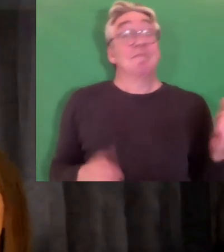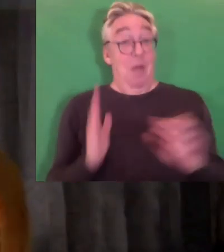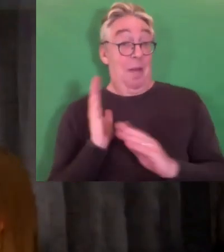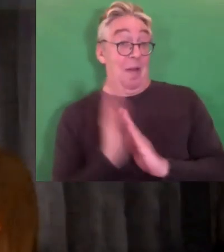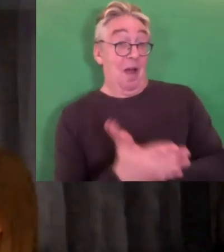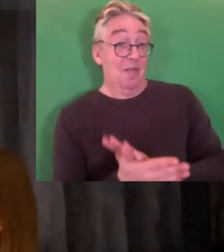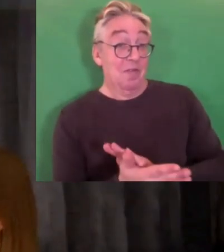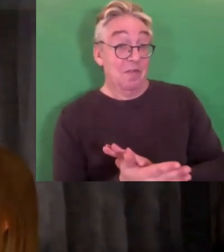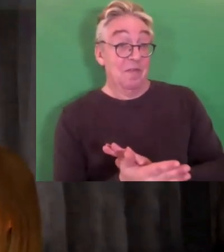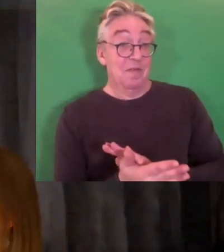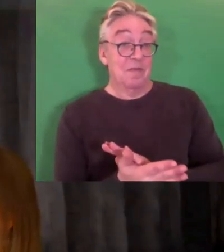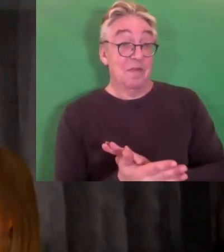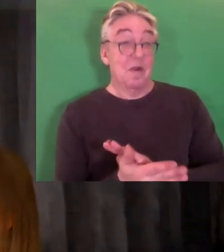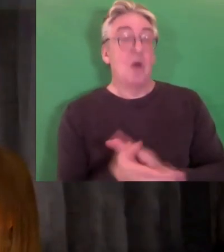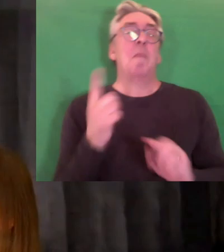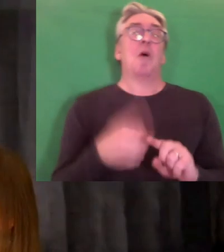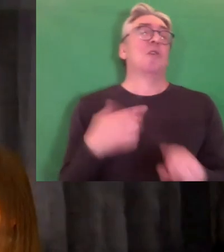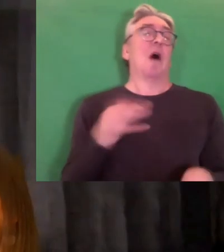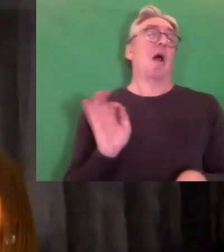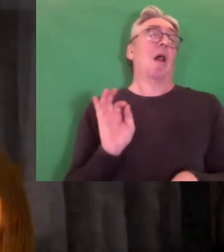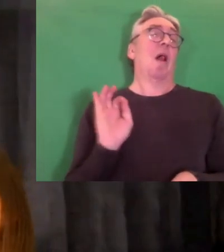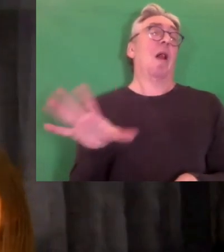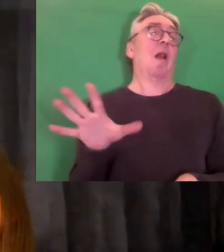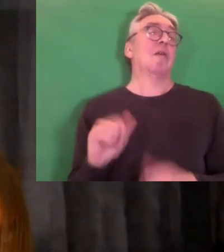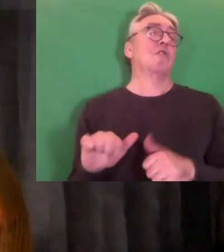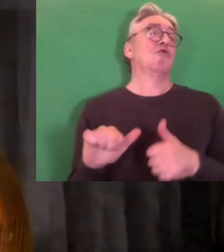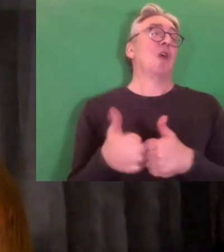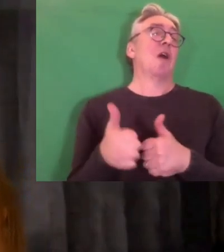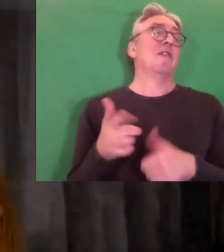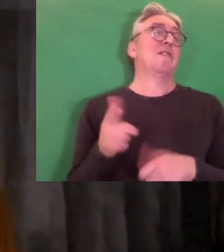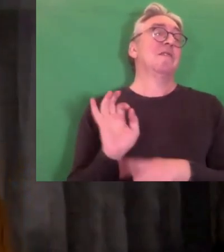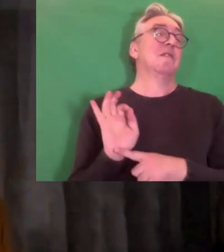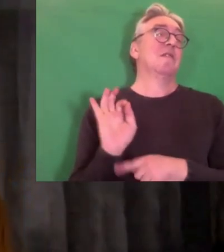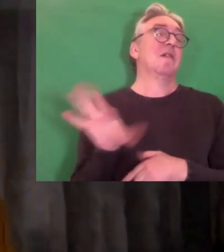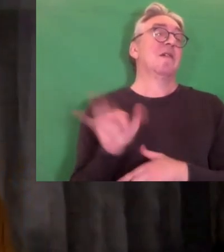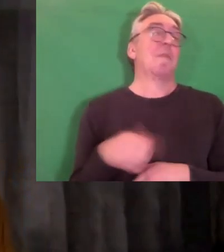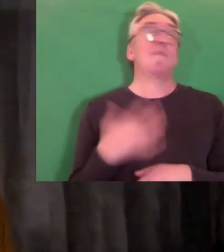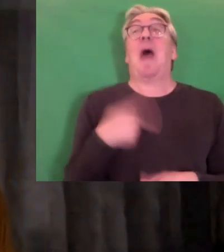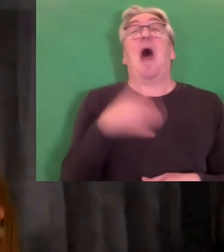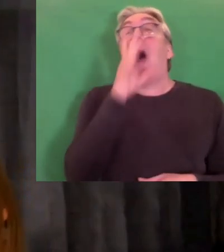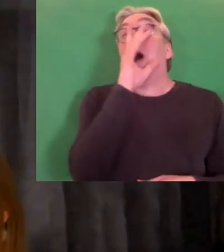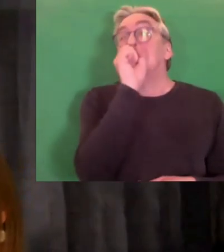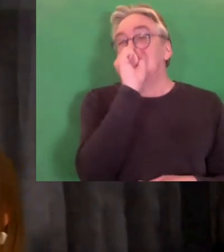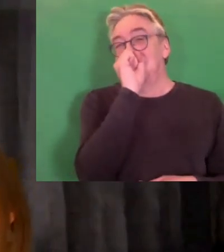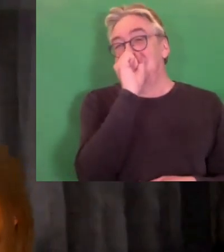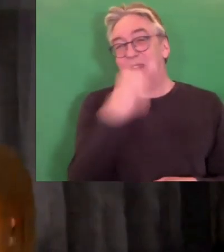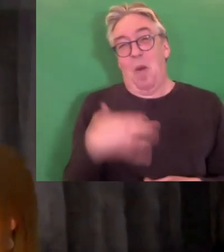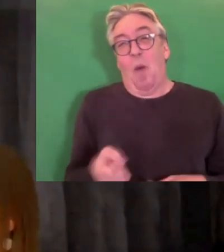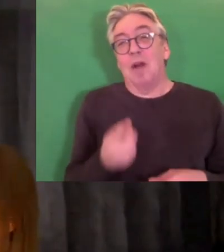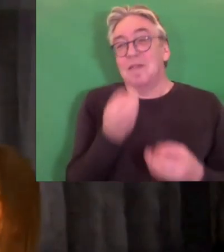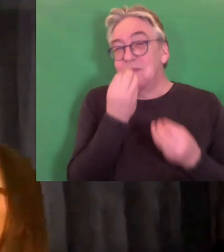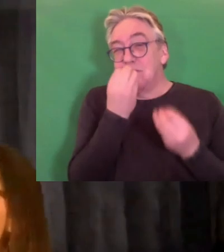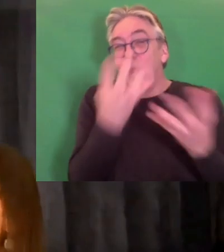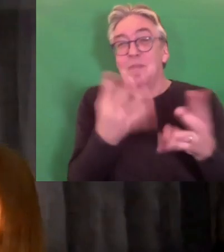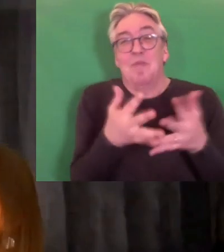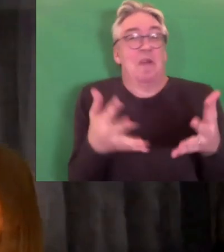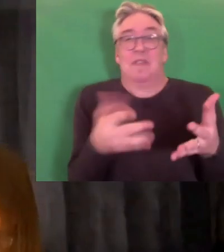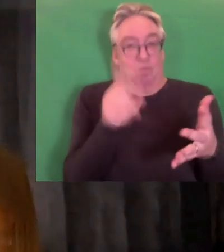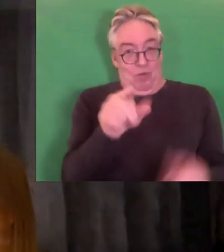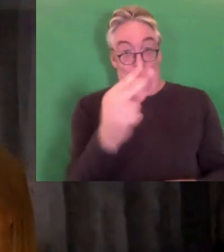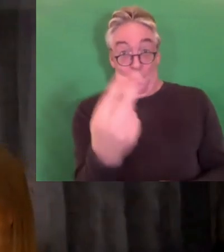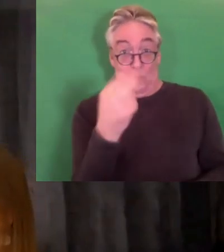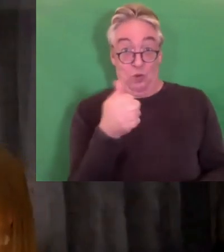Having some challenges. Yeah, they have some challenges. Yeah, we're not going to say a lot about it, because you have to watch it. Basically, what we will